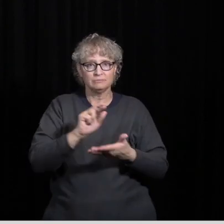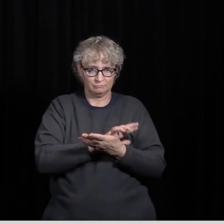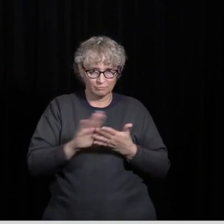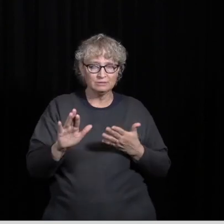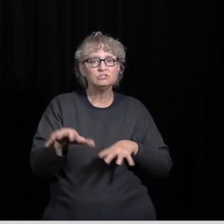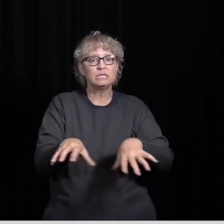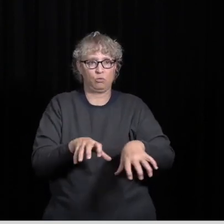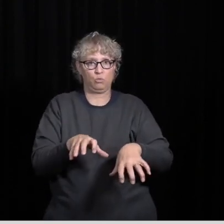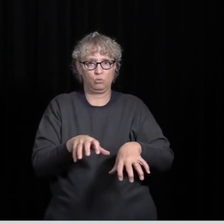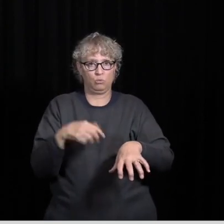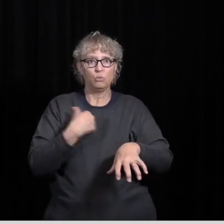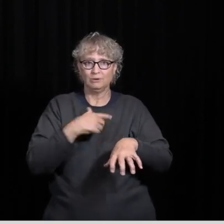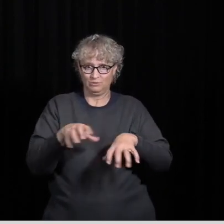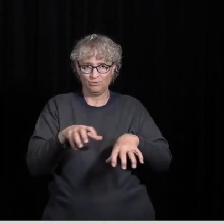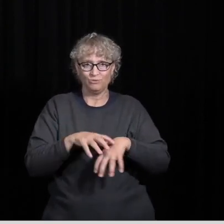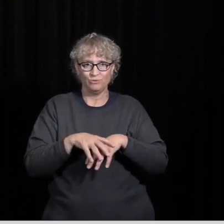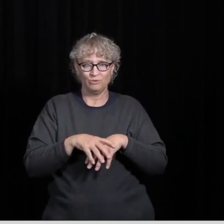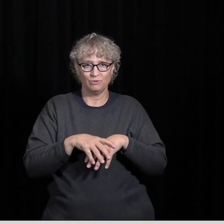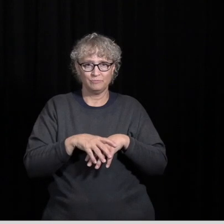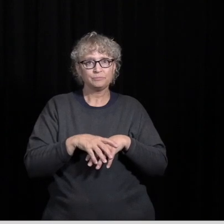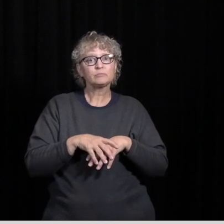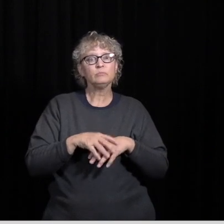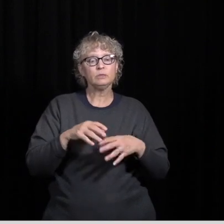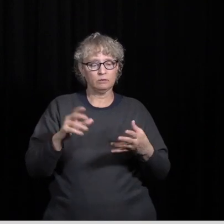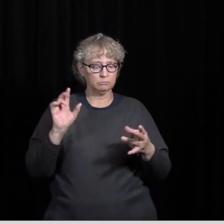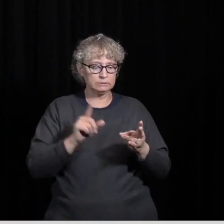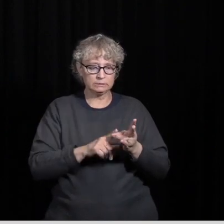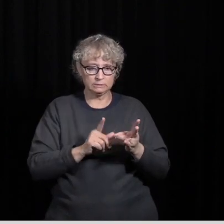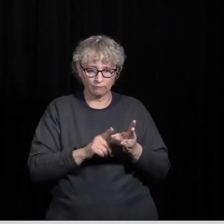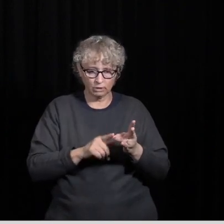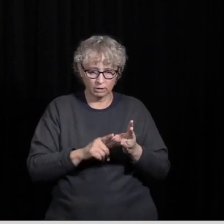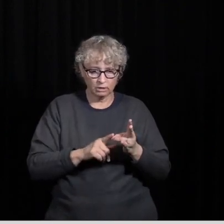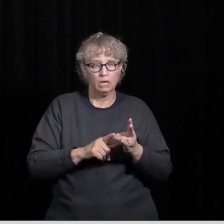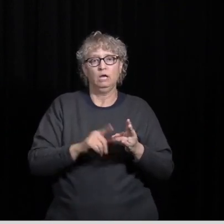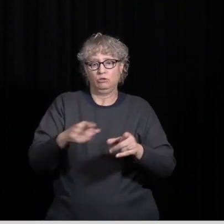righteous deeds that we're doing. And then number 7, the upright shall